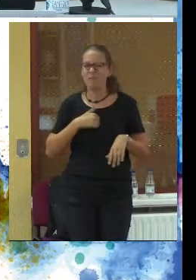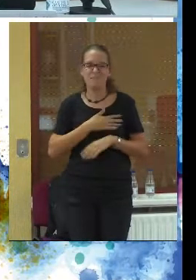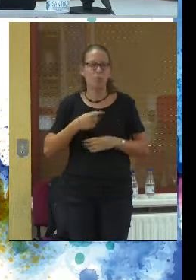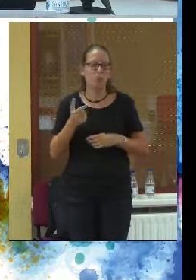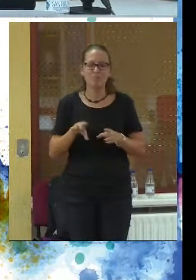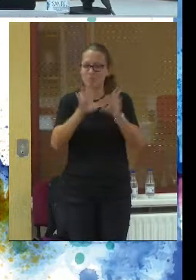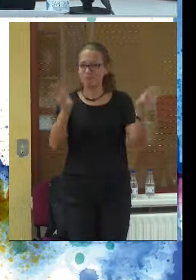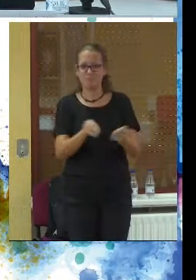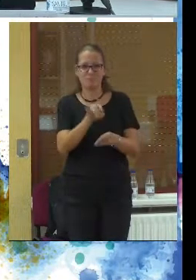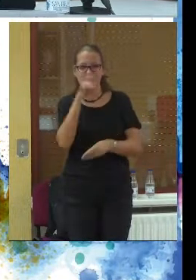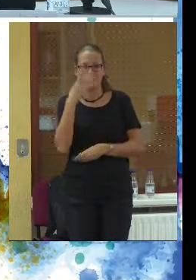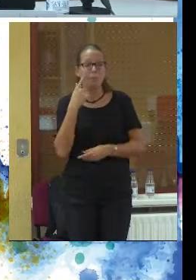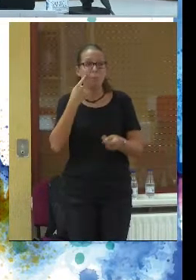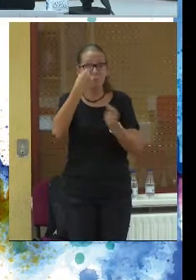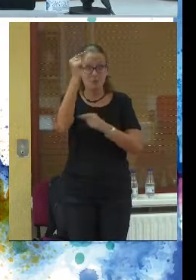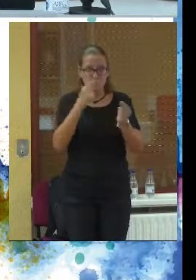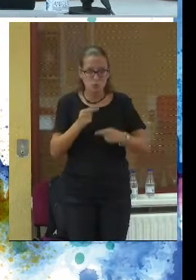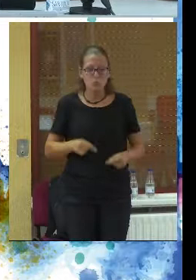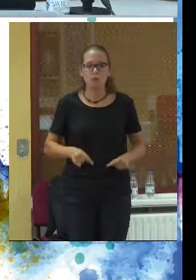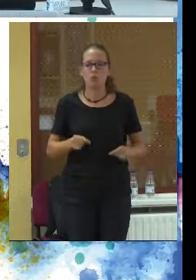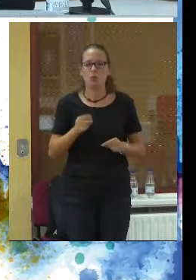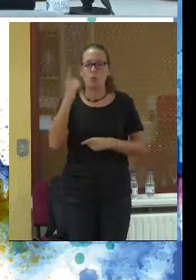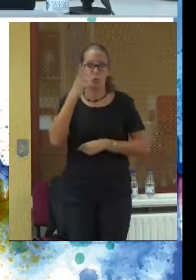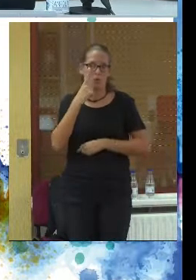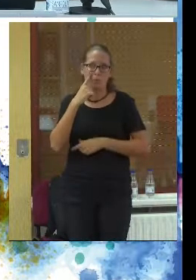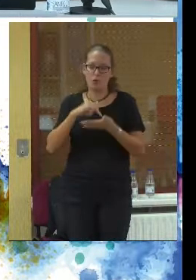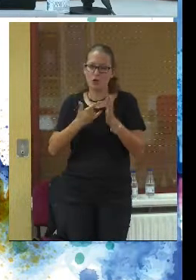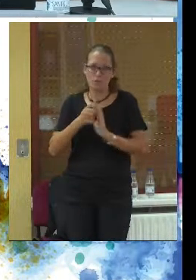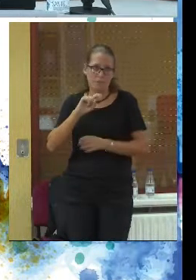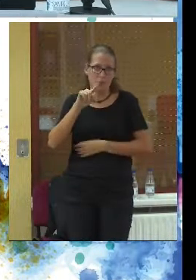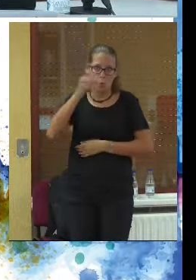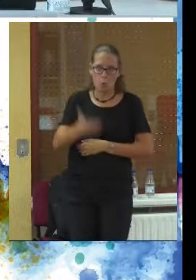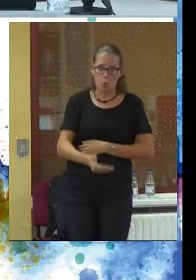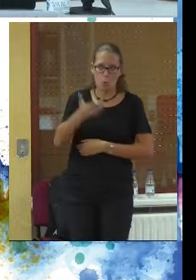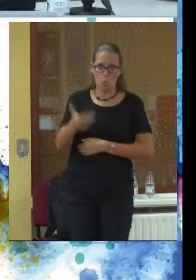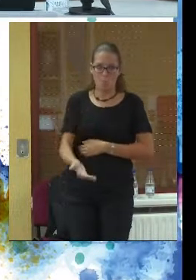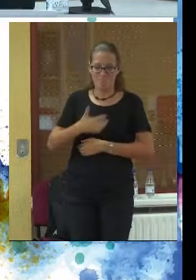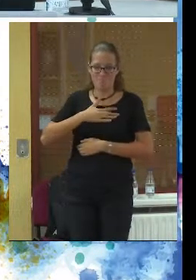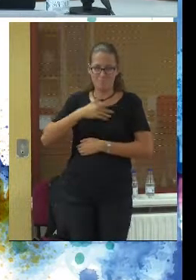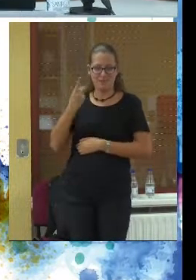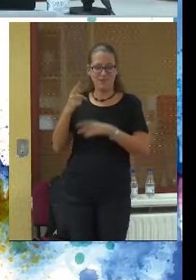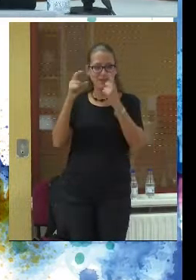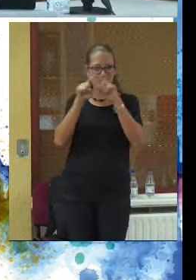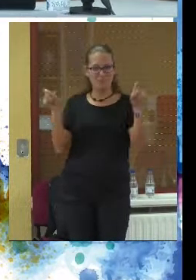employees, among others. This is a very hefty sum. It's a very important budget that we have.